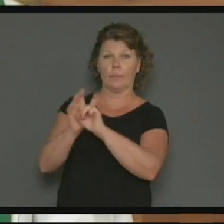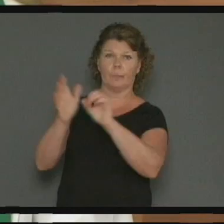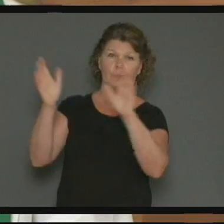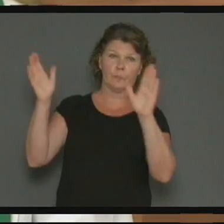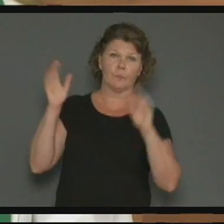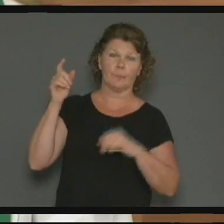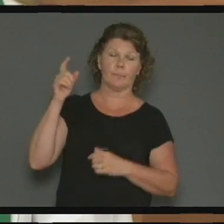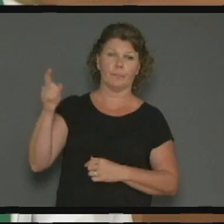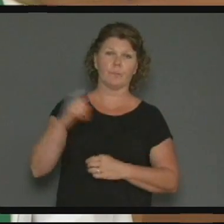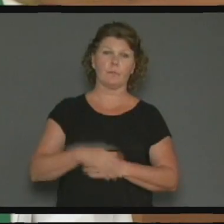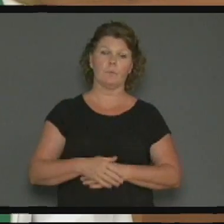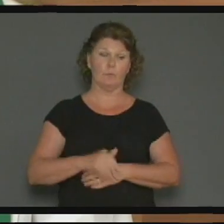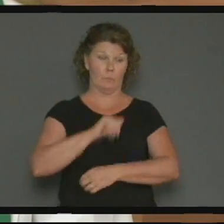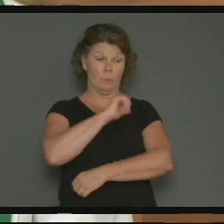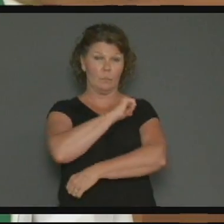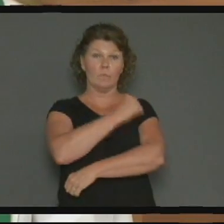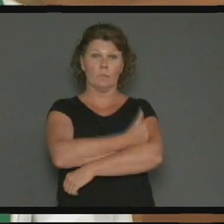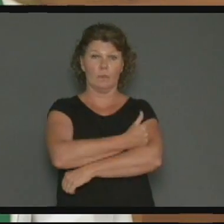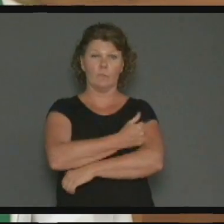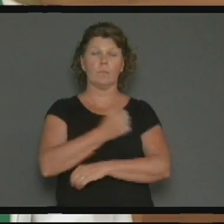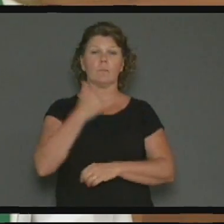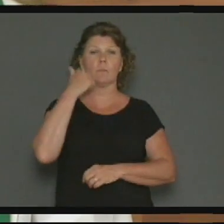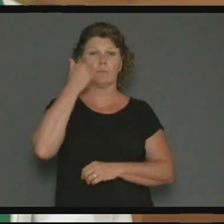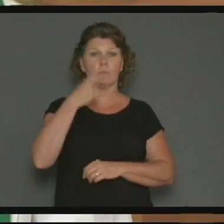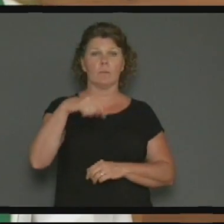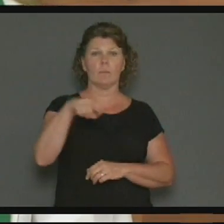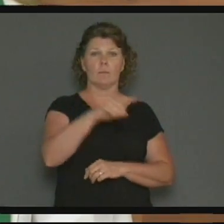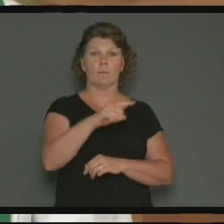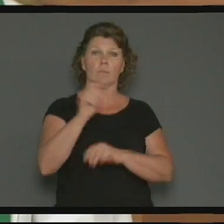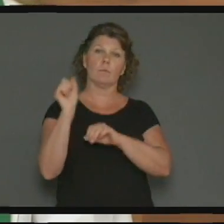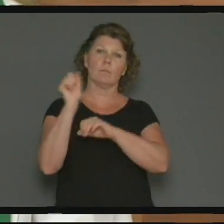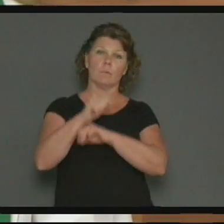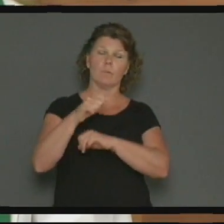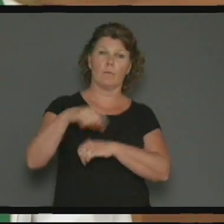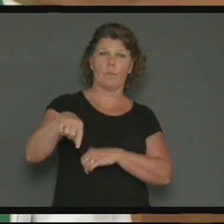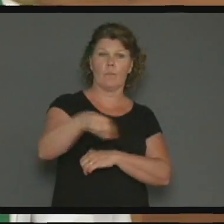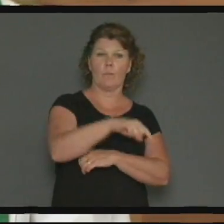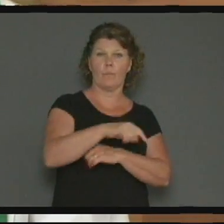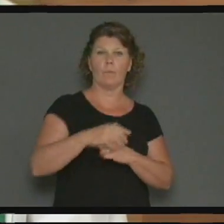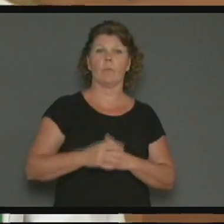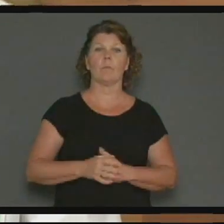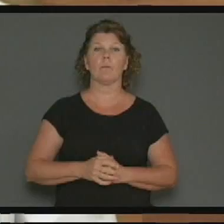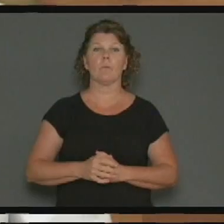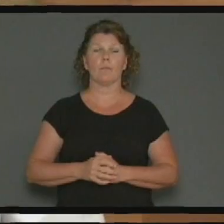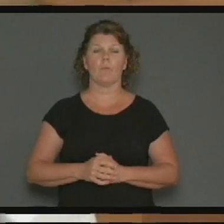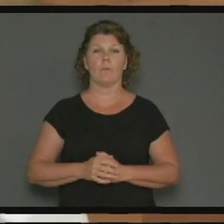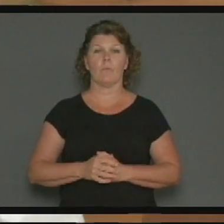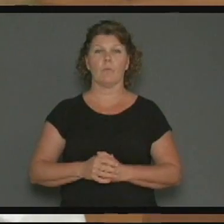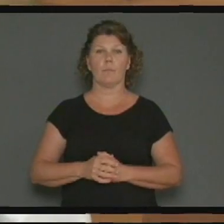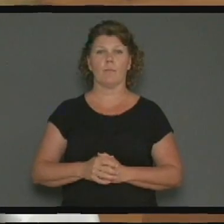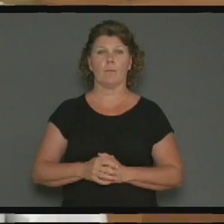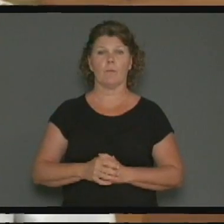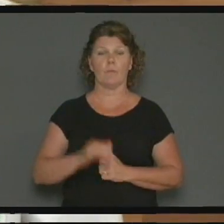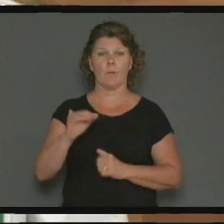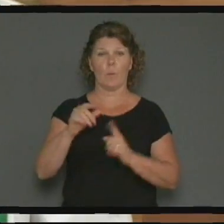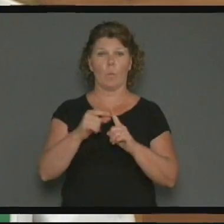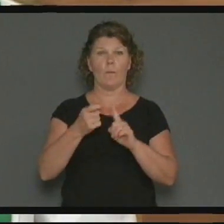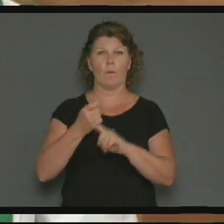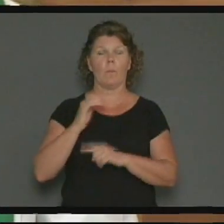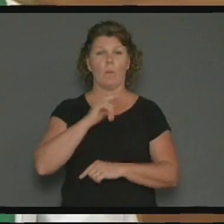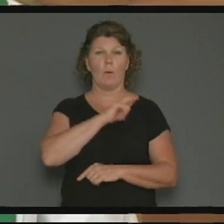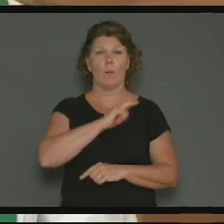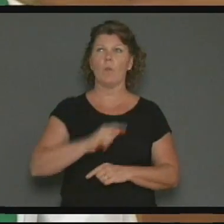and put them to open shame by triumphing over them in him. This is the word of the